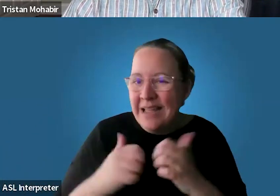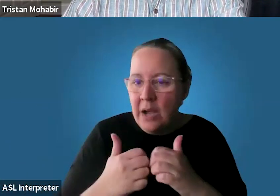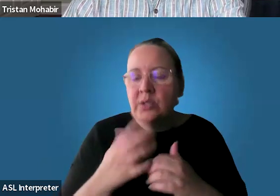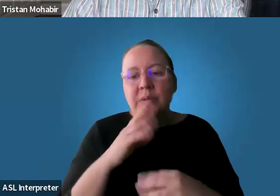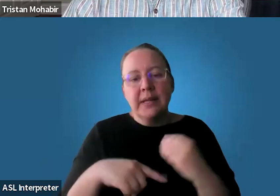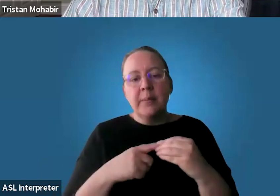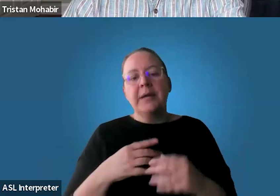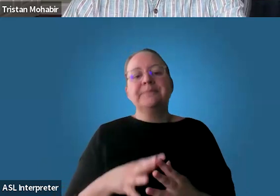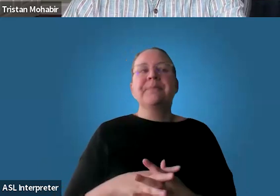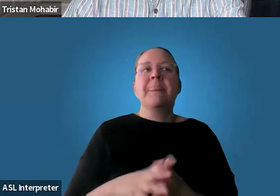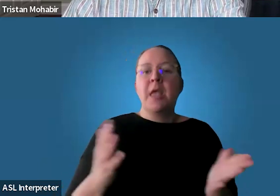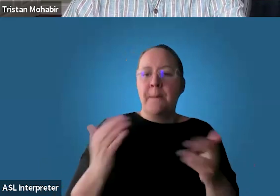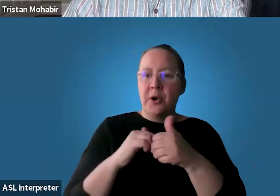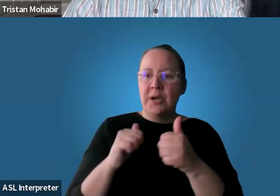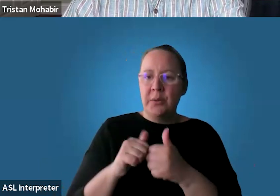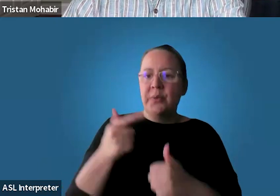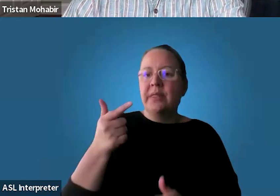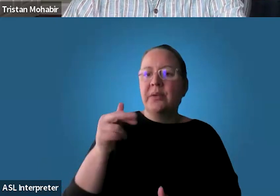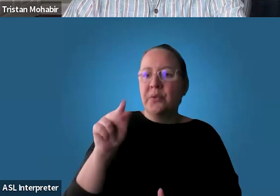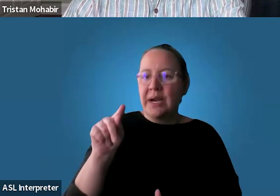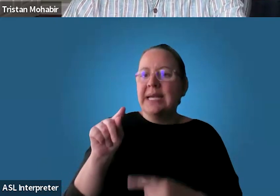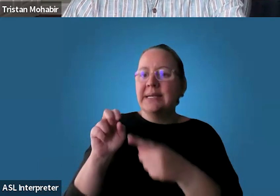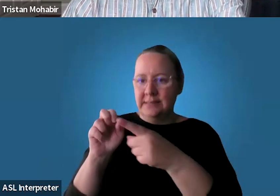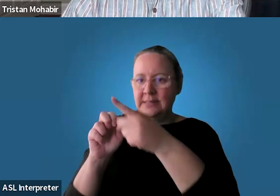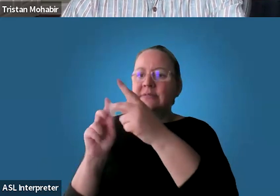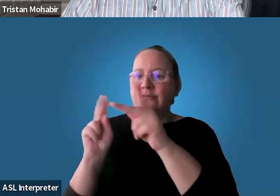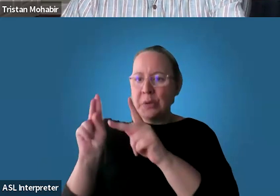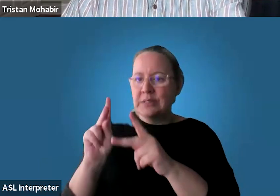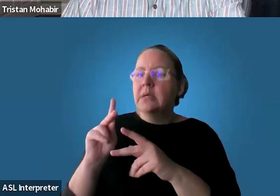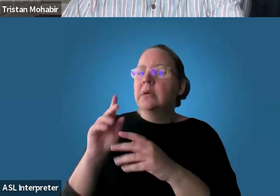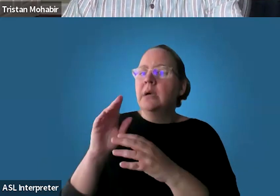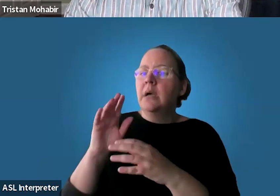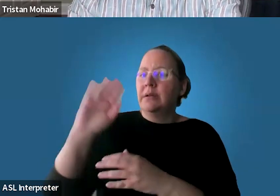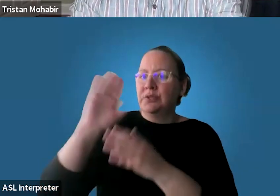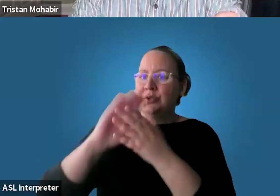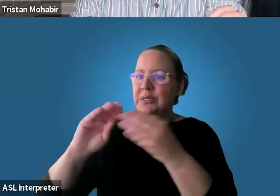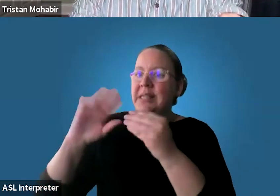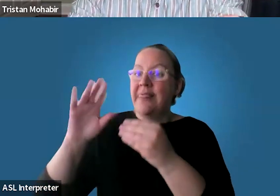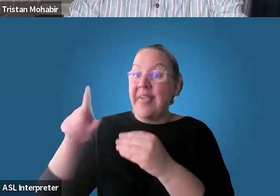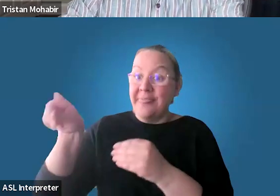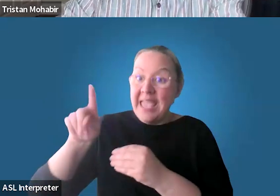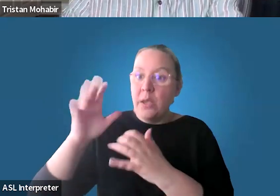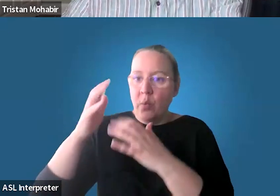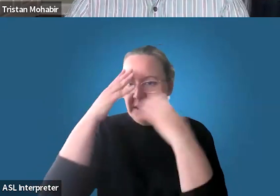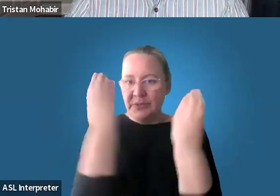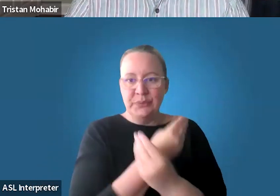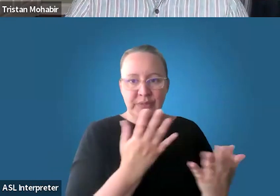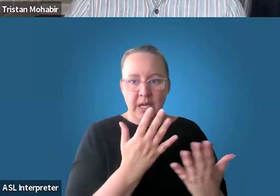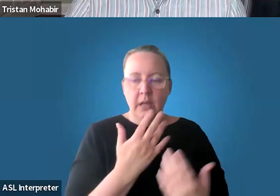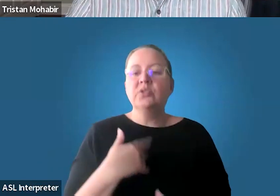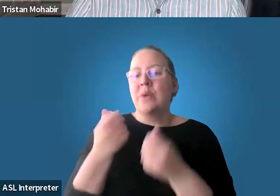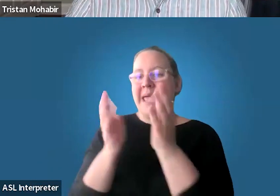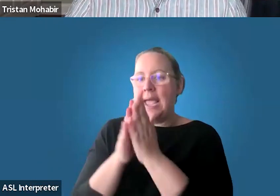of partnering with grantees on stories that they want to tell. So it's more like we'll